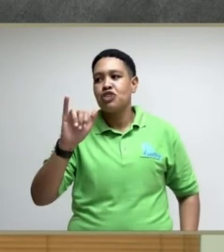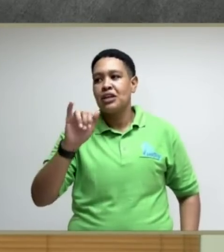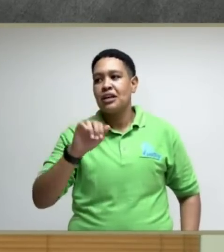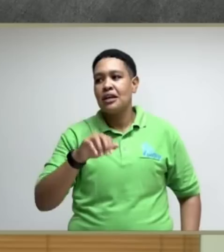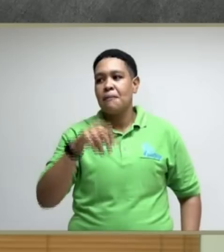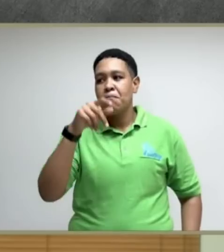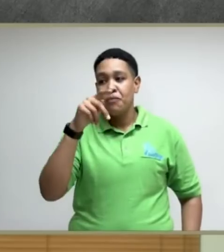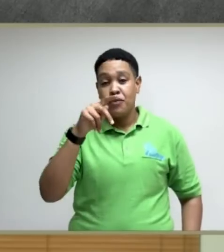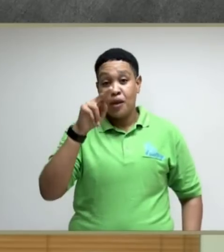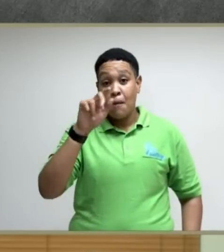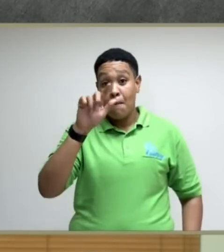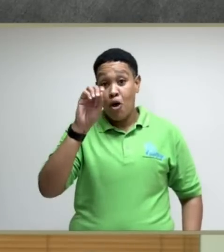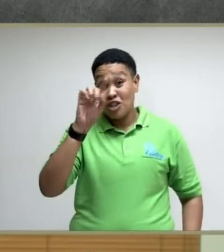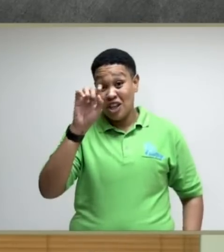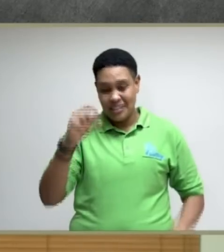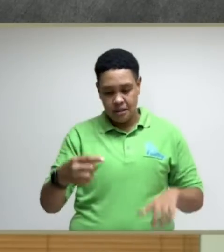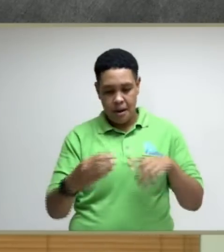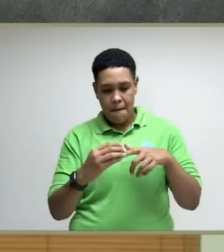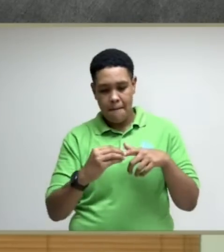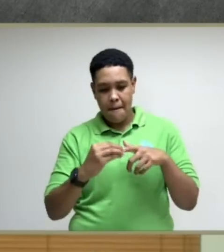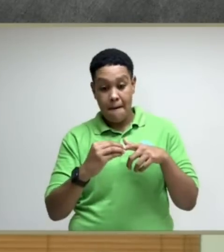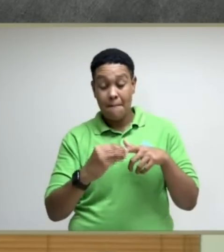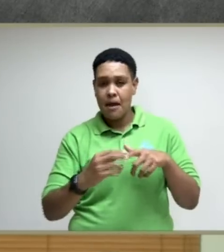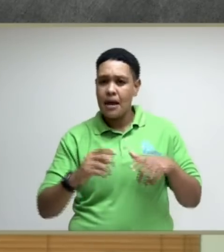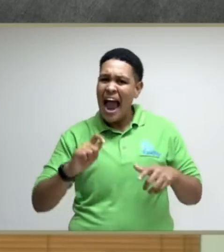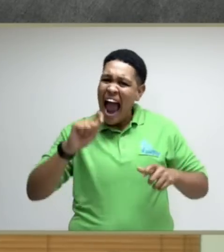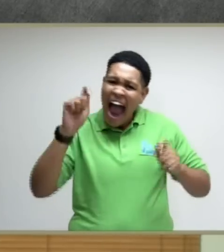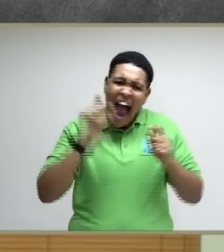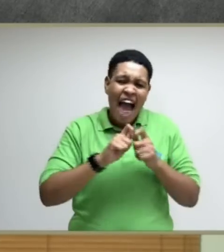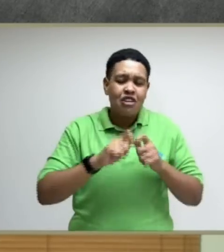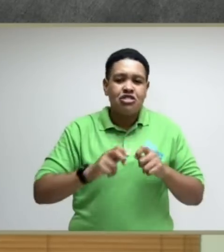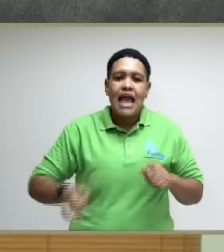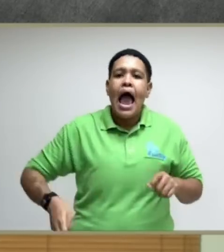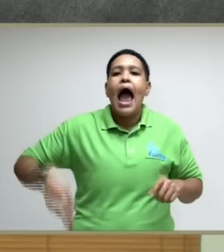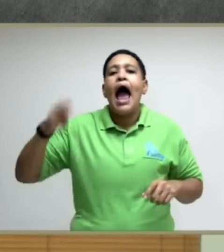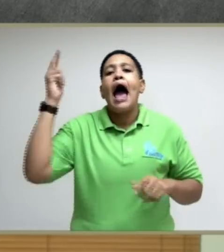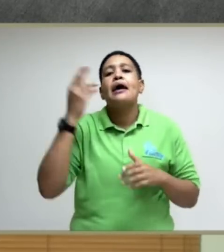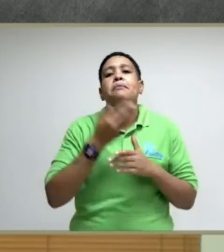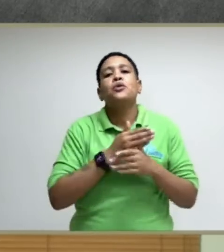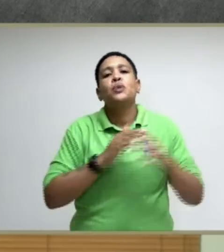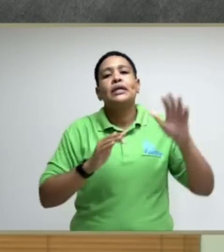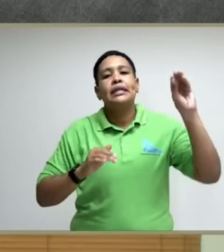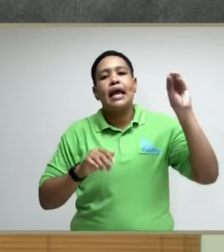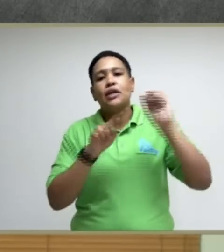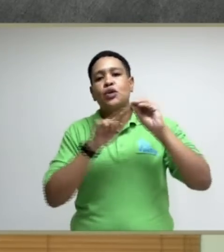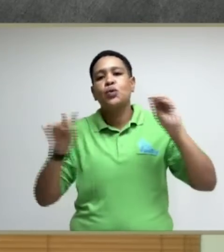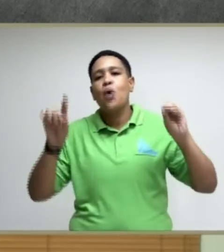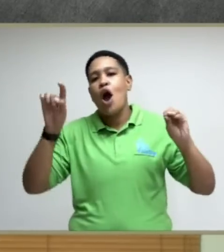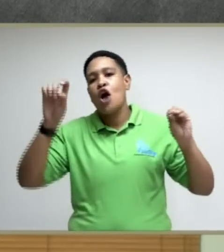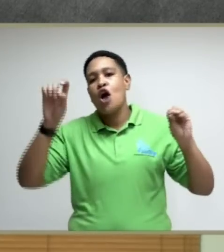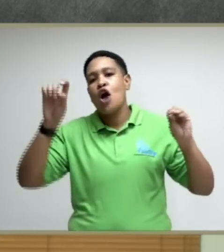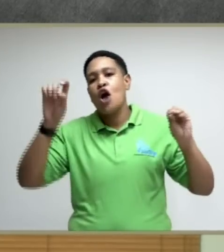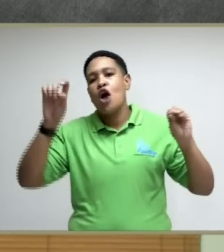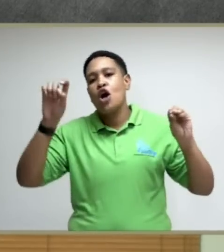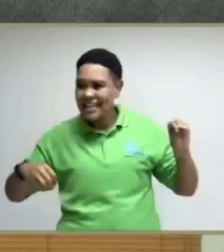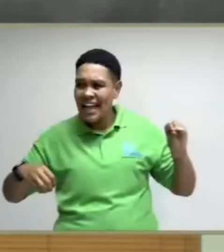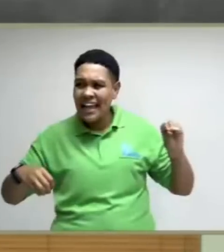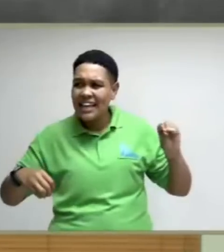this tool is highest at saturations of between 90 to 100%. It